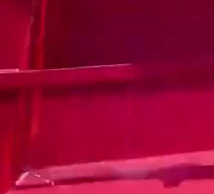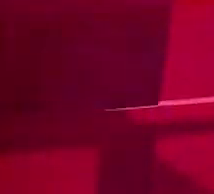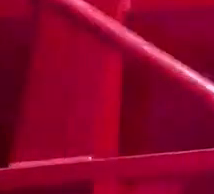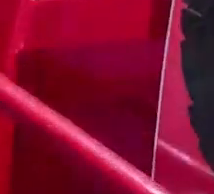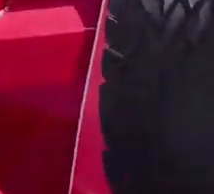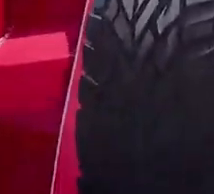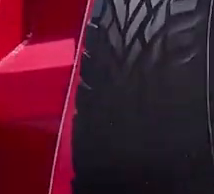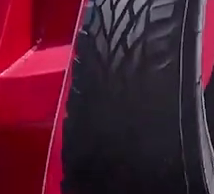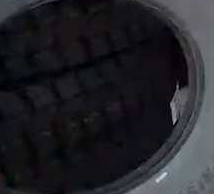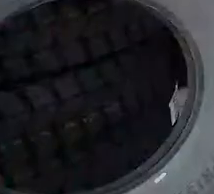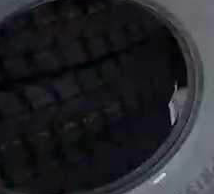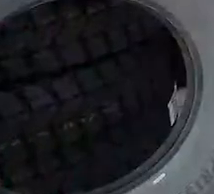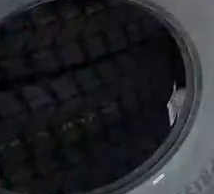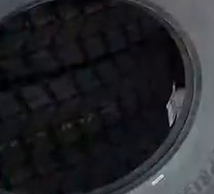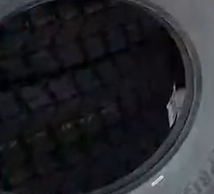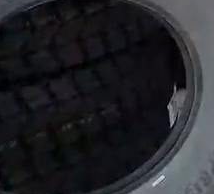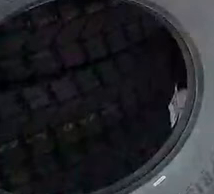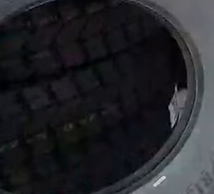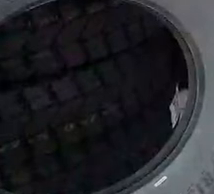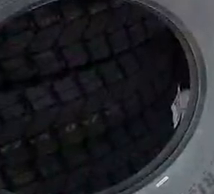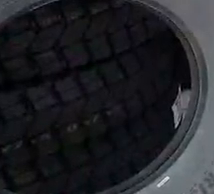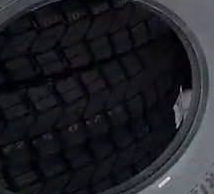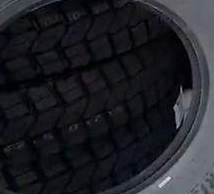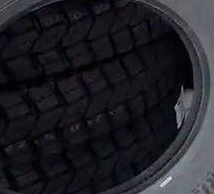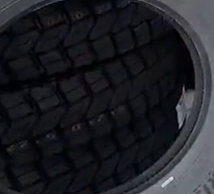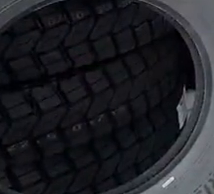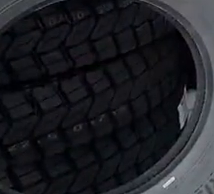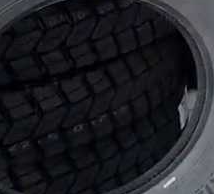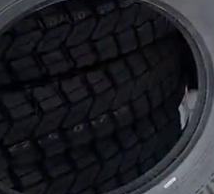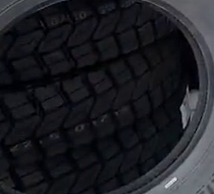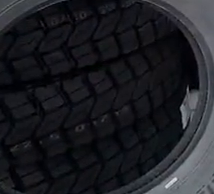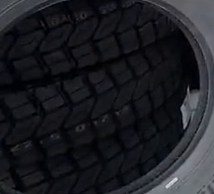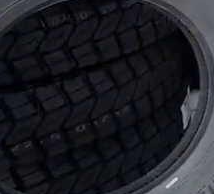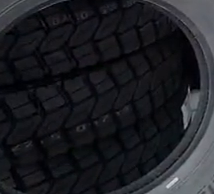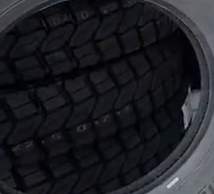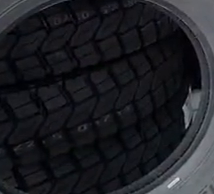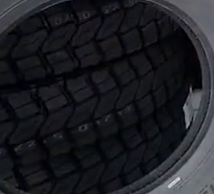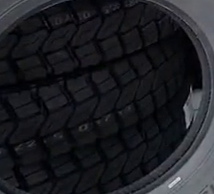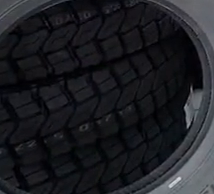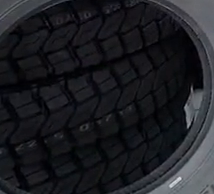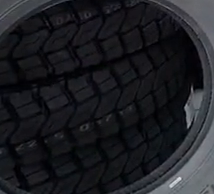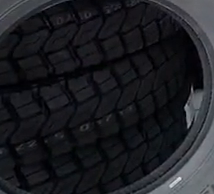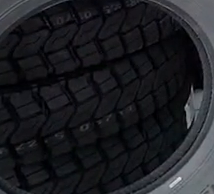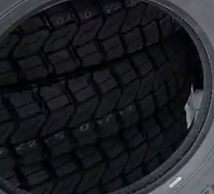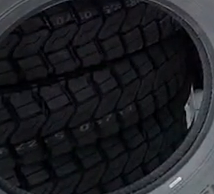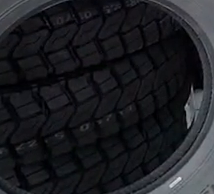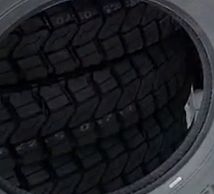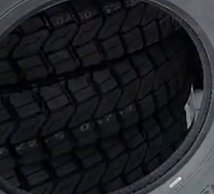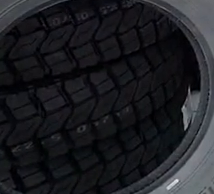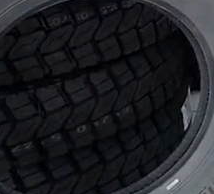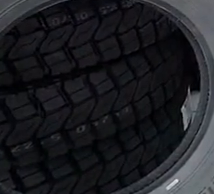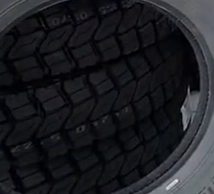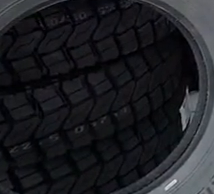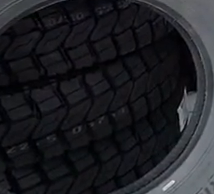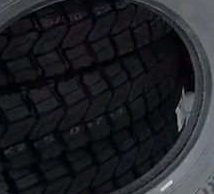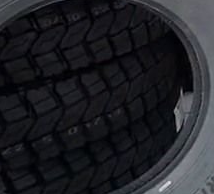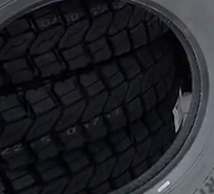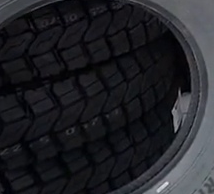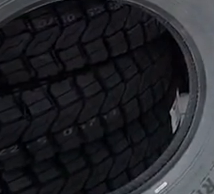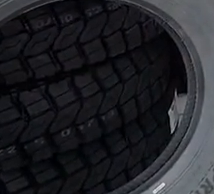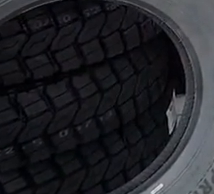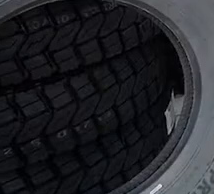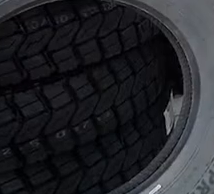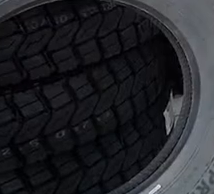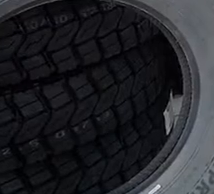Welcome to Anand Low-Priced Industrial Tires, your destination for quality and durability on the road. Introducing our top-notch tire